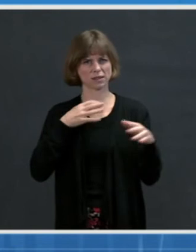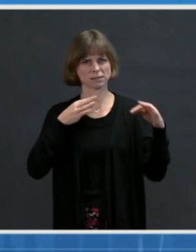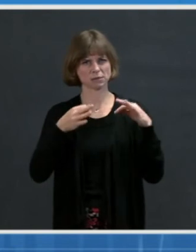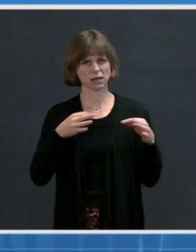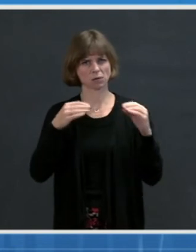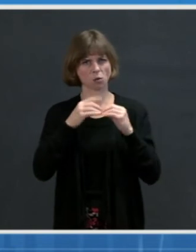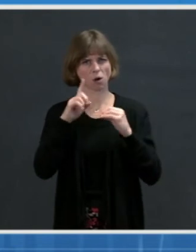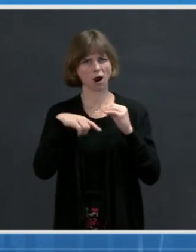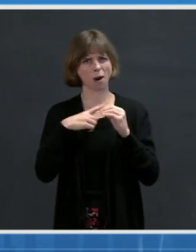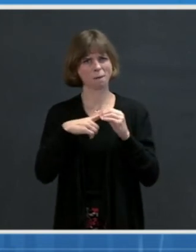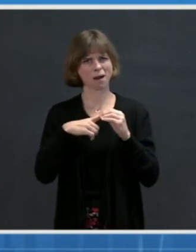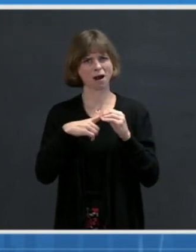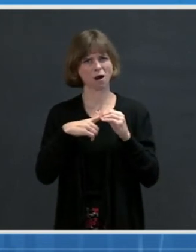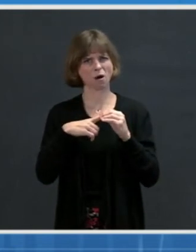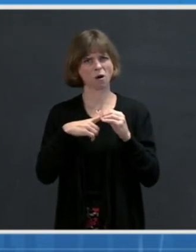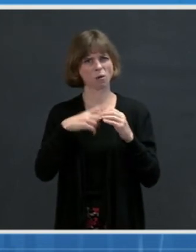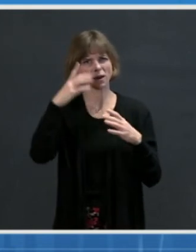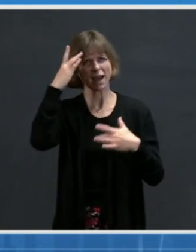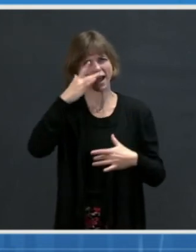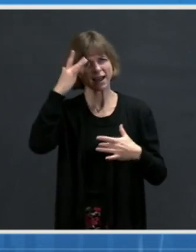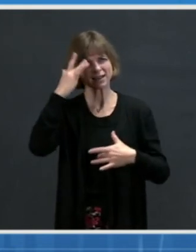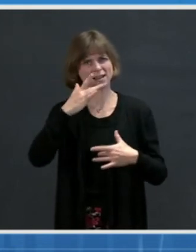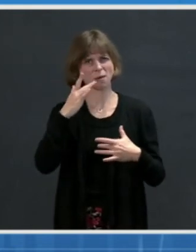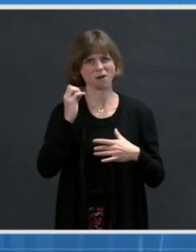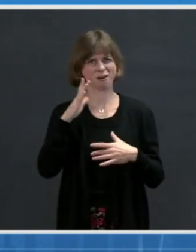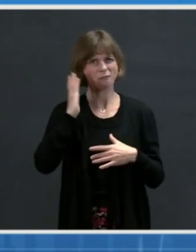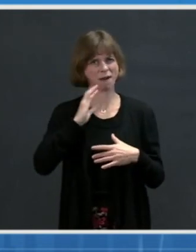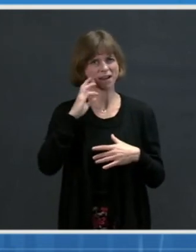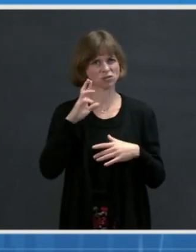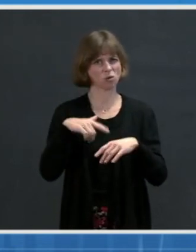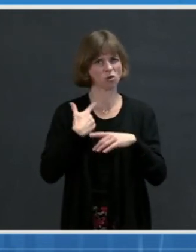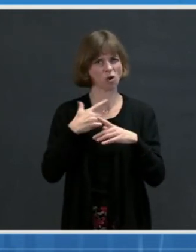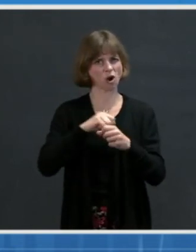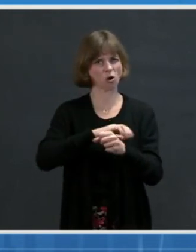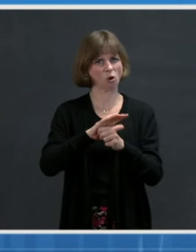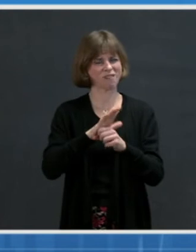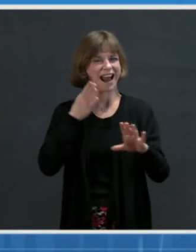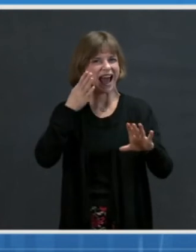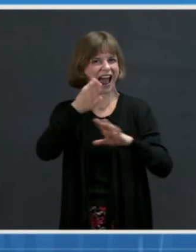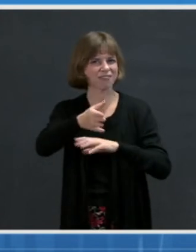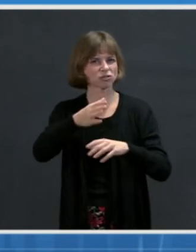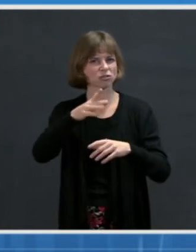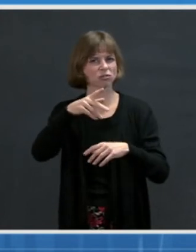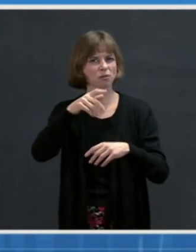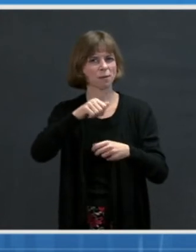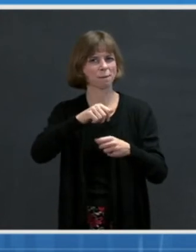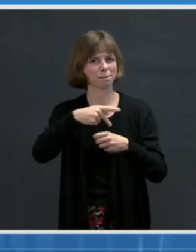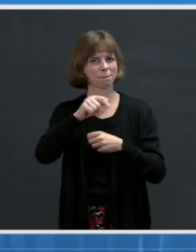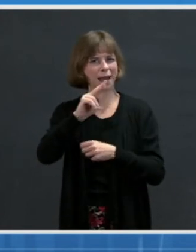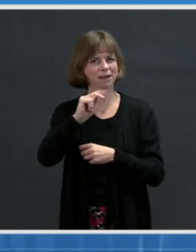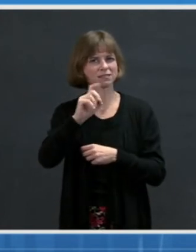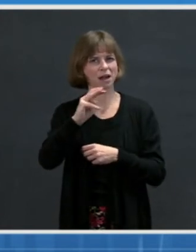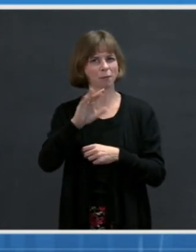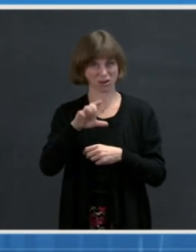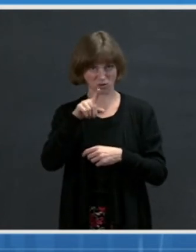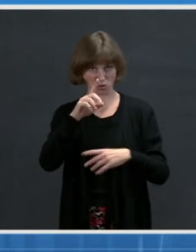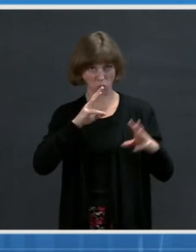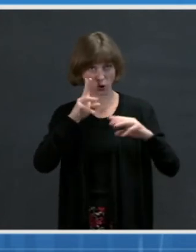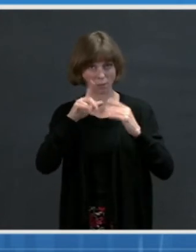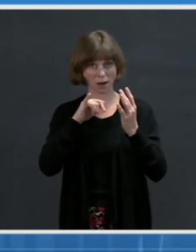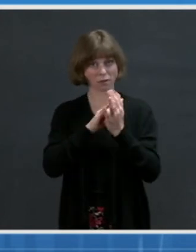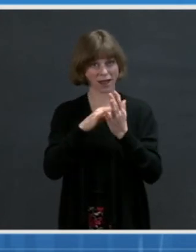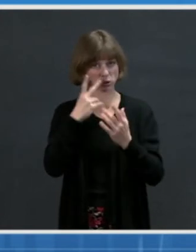of past or long COVID might look like even beyond the pandemic, and how worried you are about that. And if you're seeing